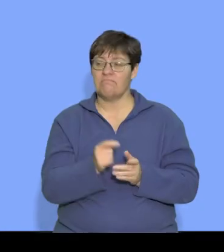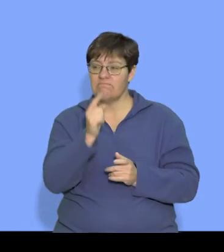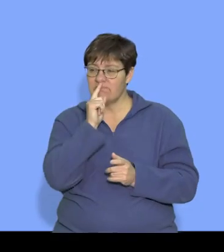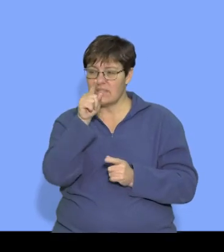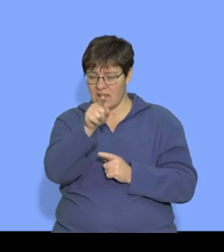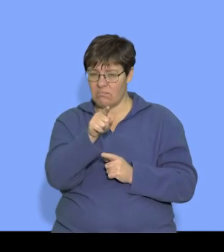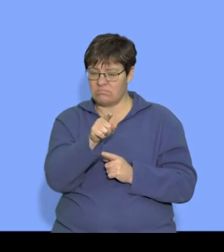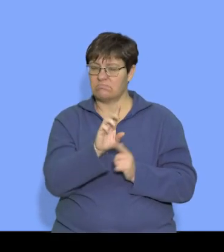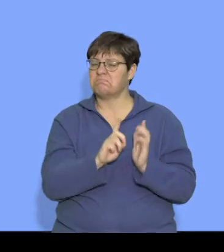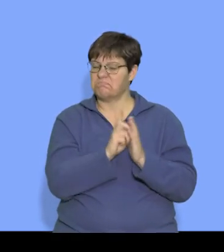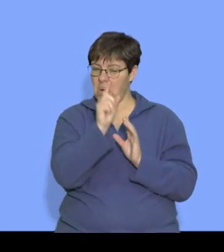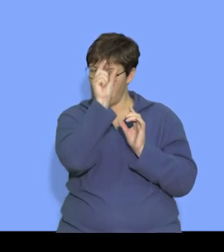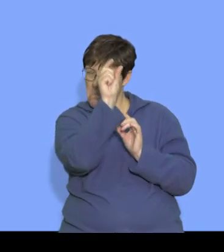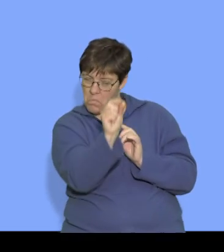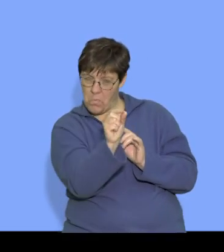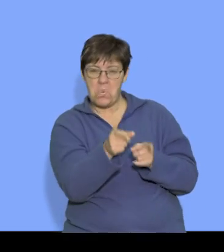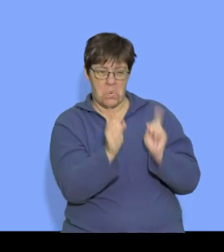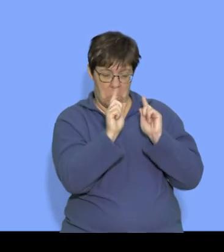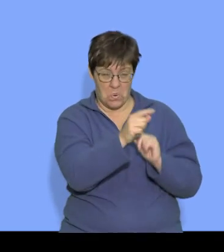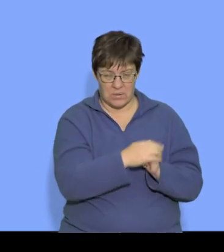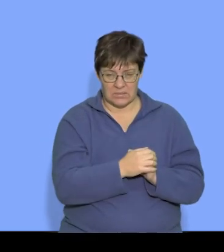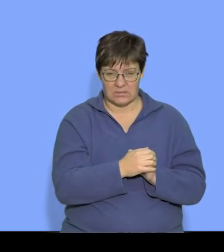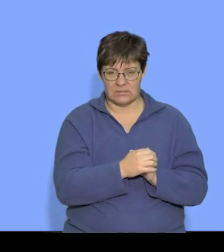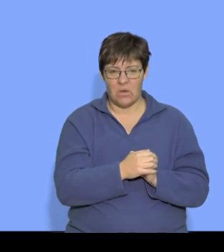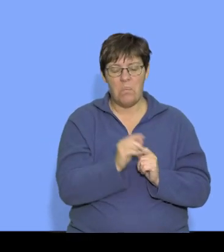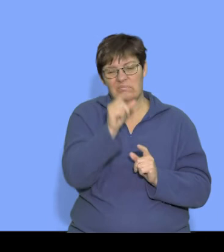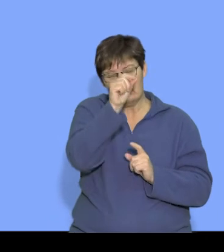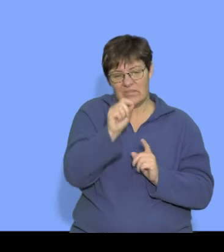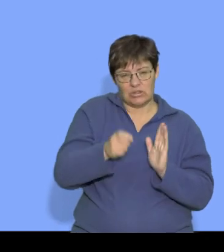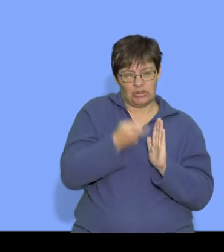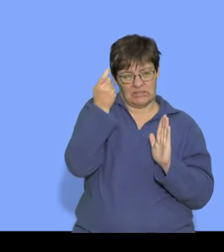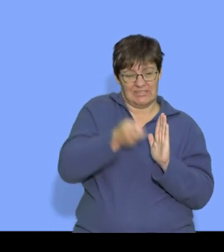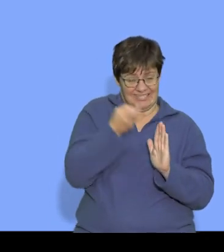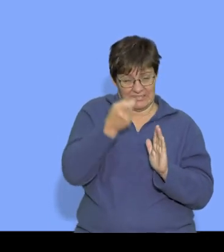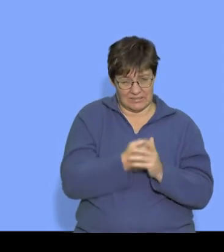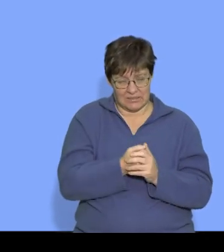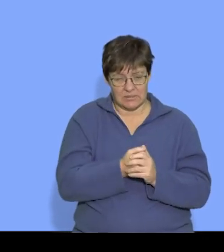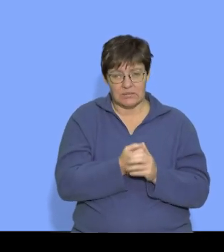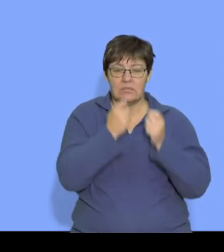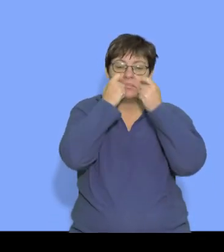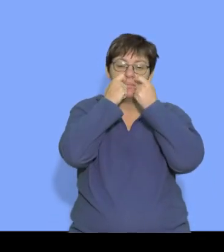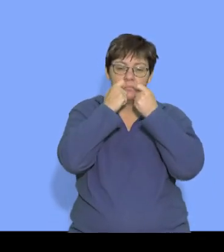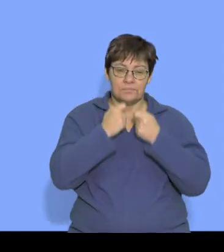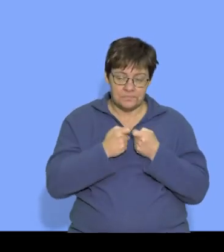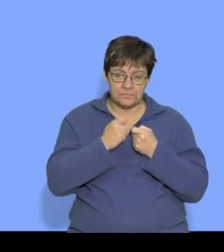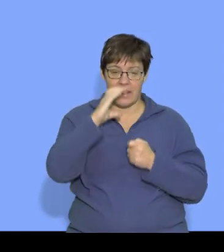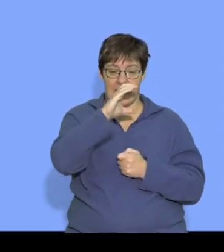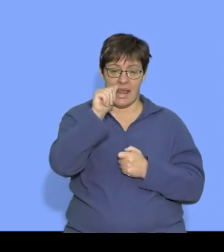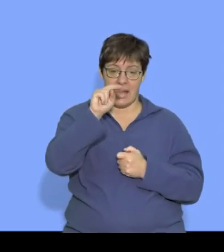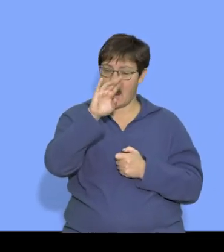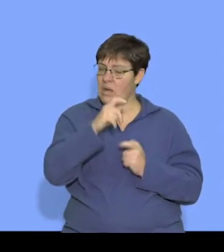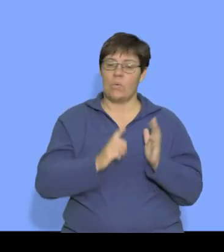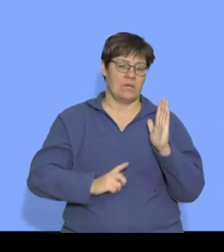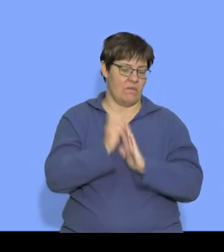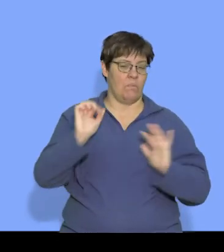incisors quite pointed and sharp, kind of chisel-shaped. They have large and well-developed canines that